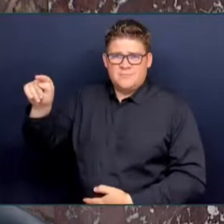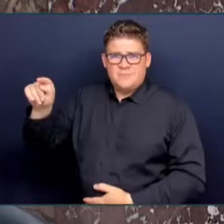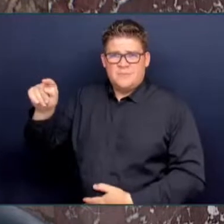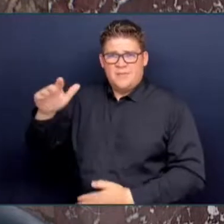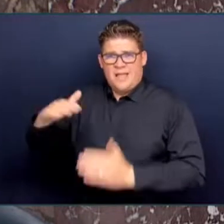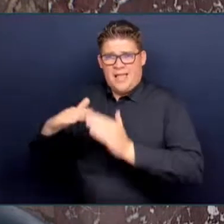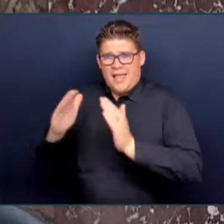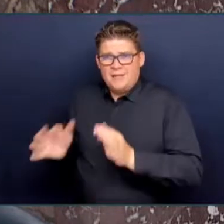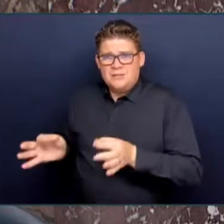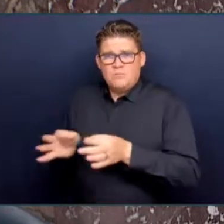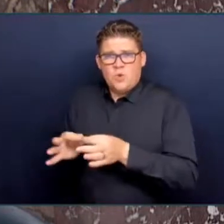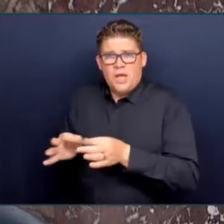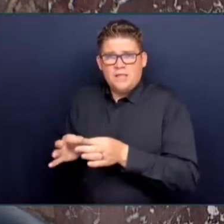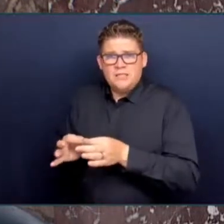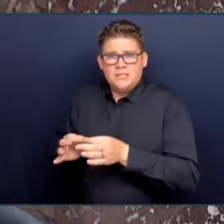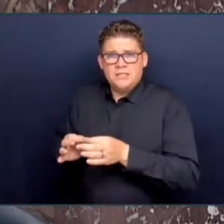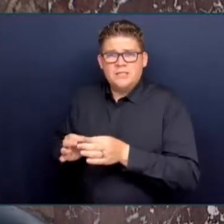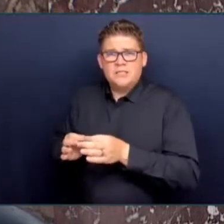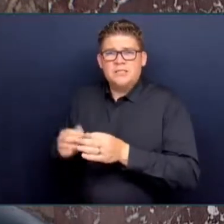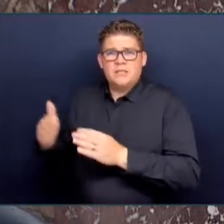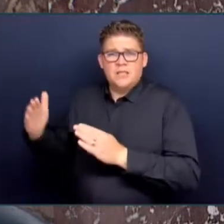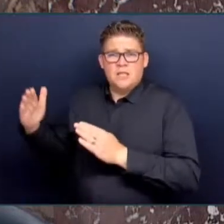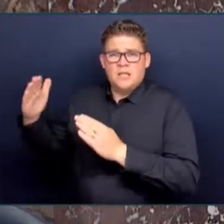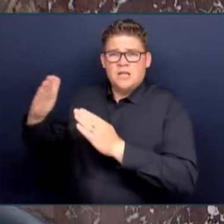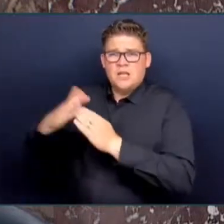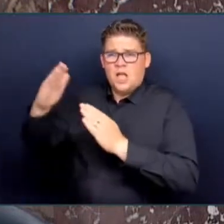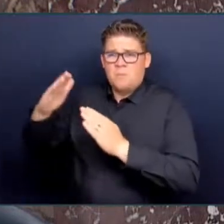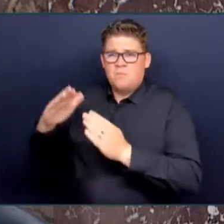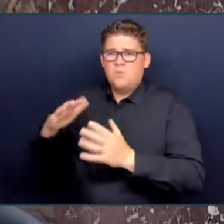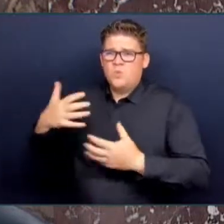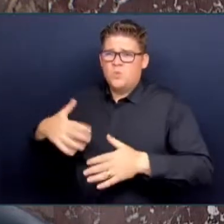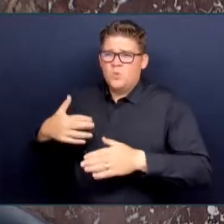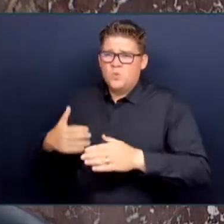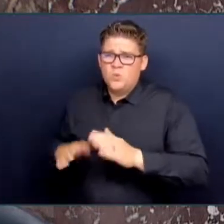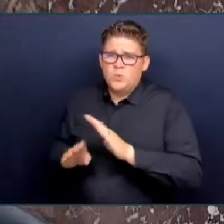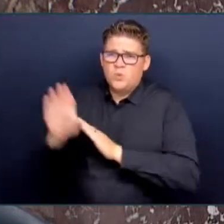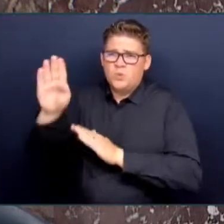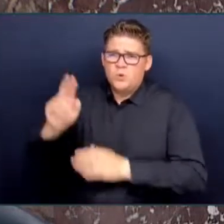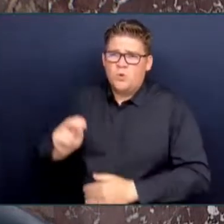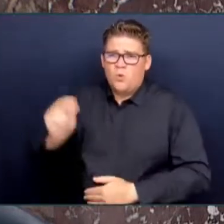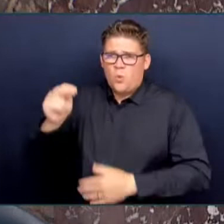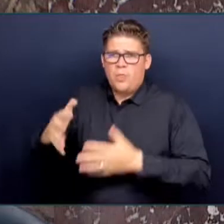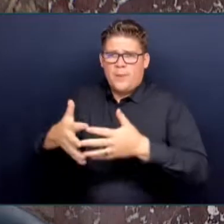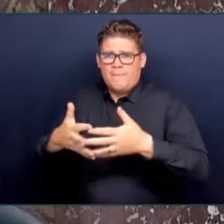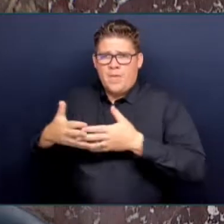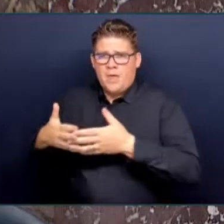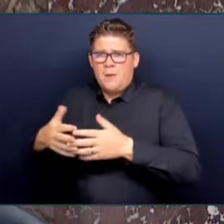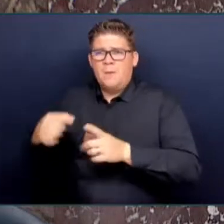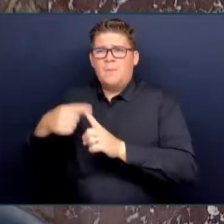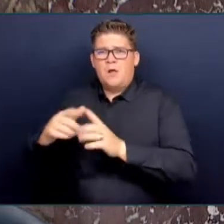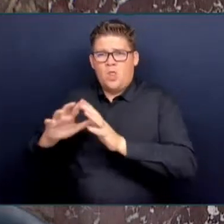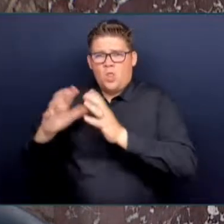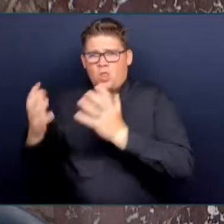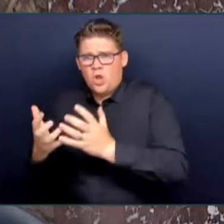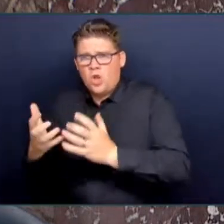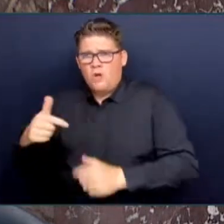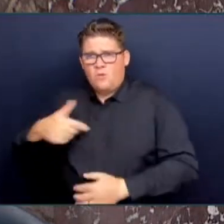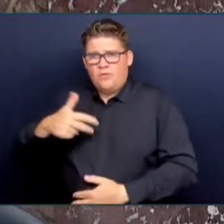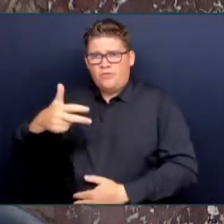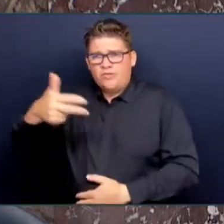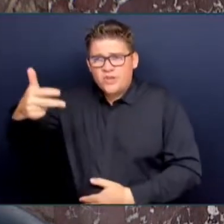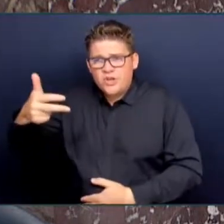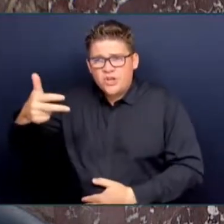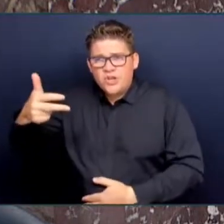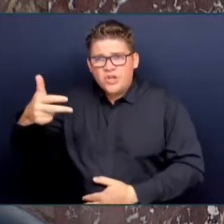planet. And it's no wonder that we have a situation where 3/4 of existing renters have given up on